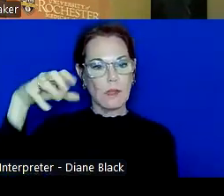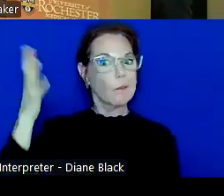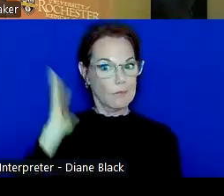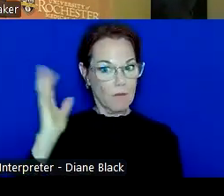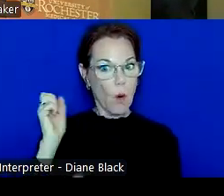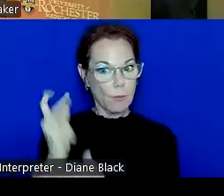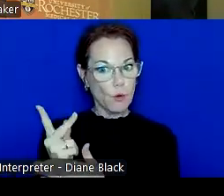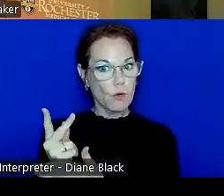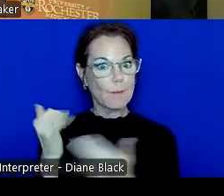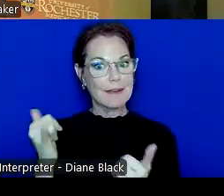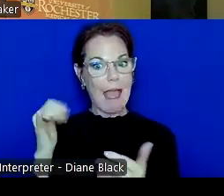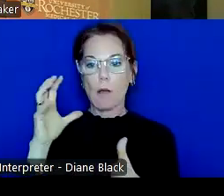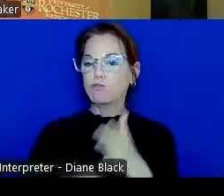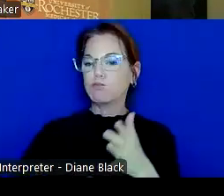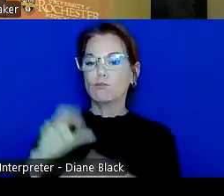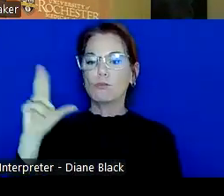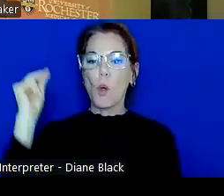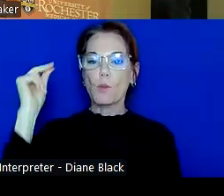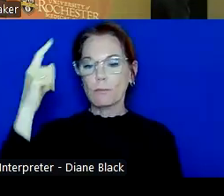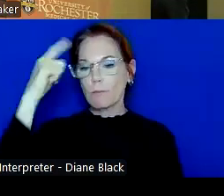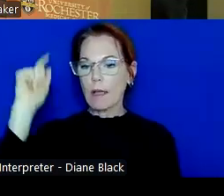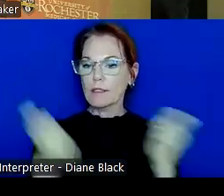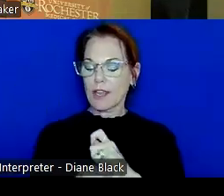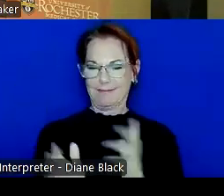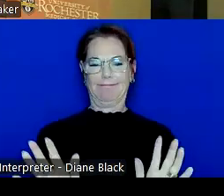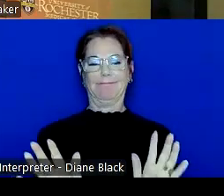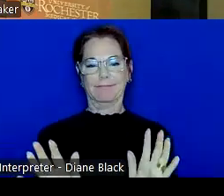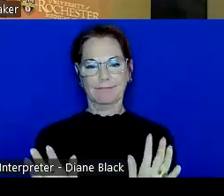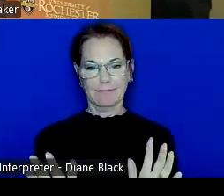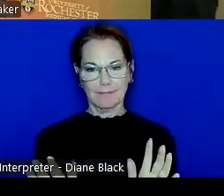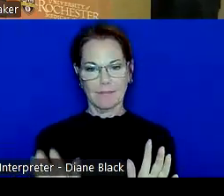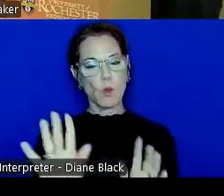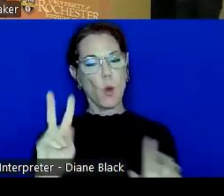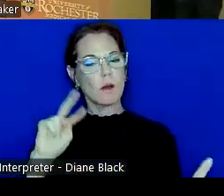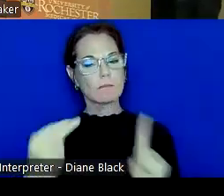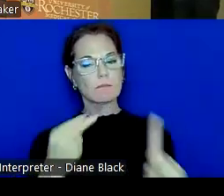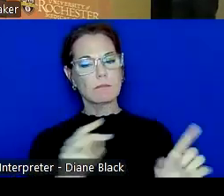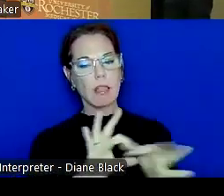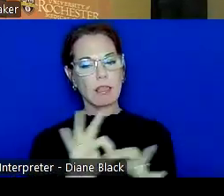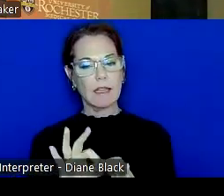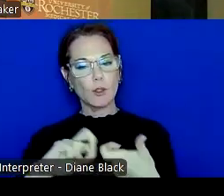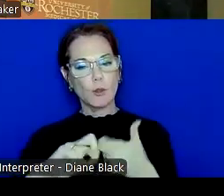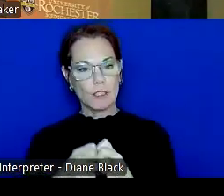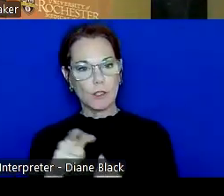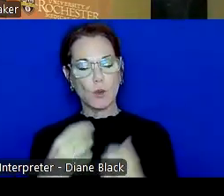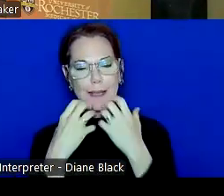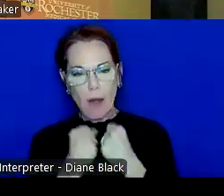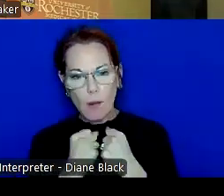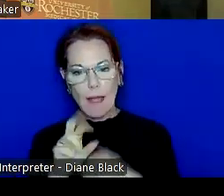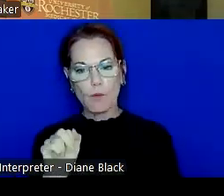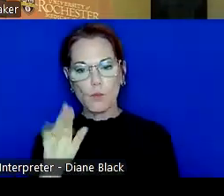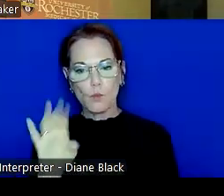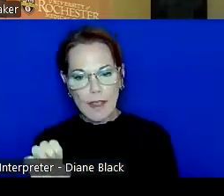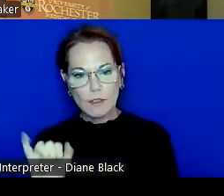now they're taking it away. Where do we stand on these issues? If we care about racial health, or if we care about equity, what are we going to